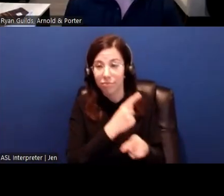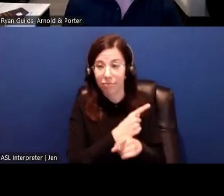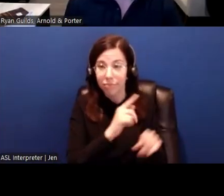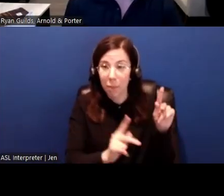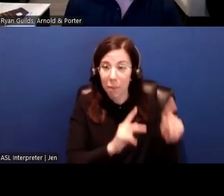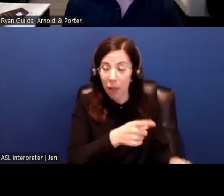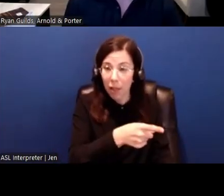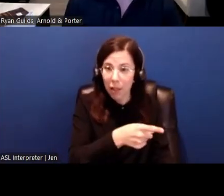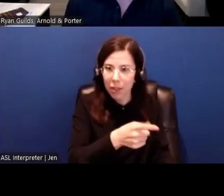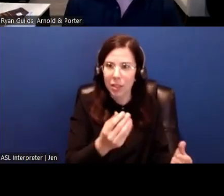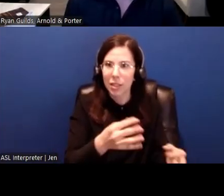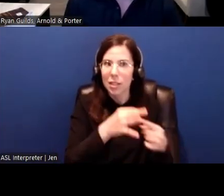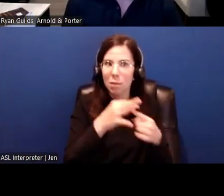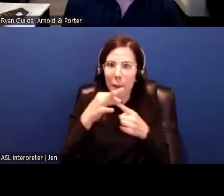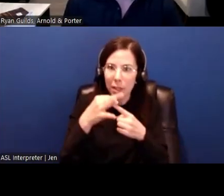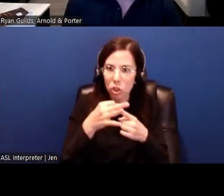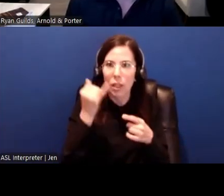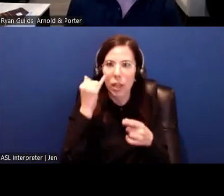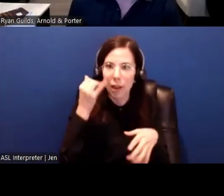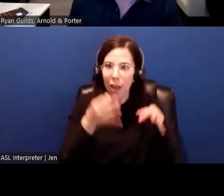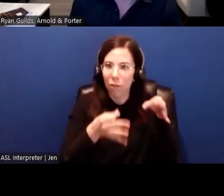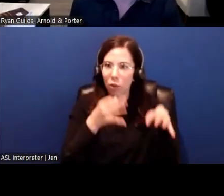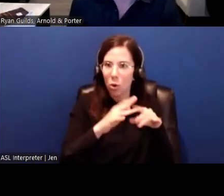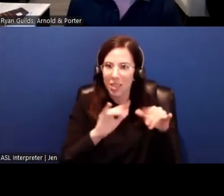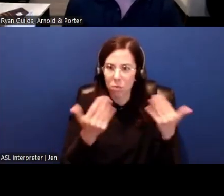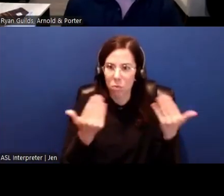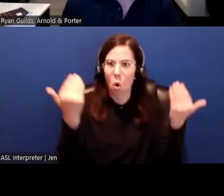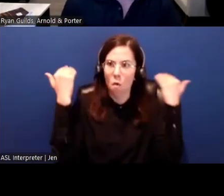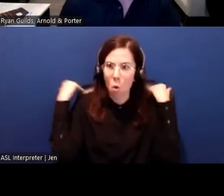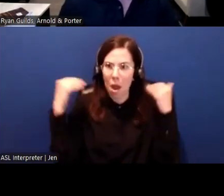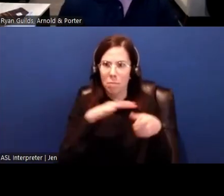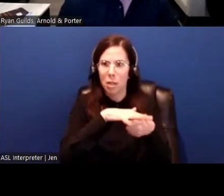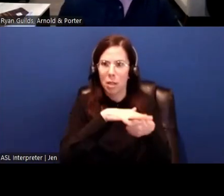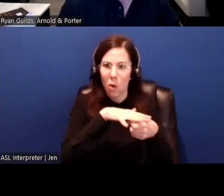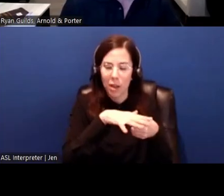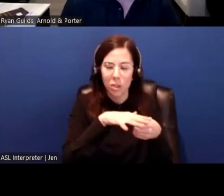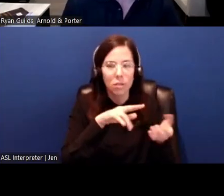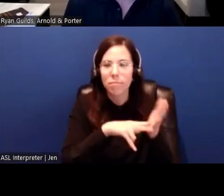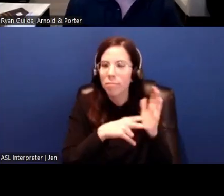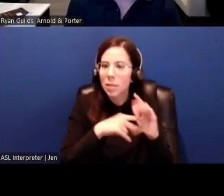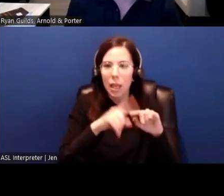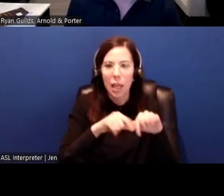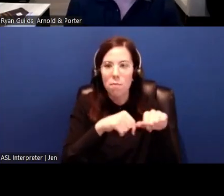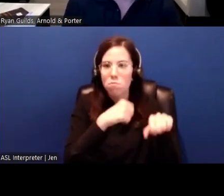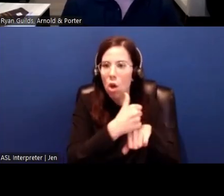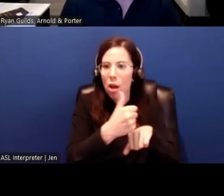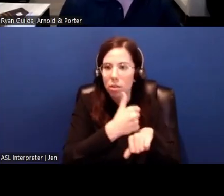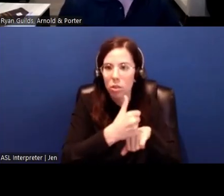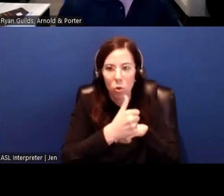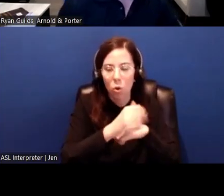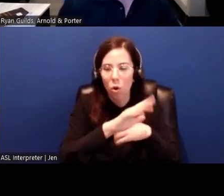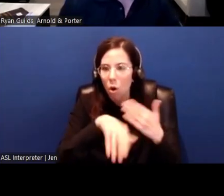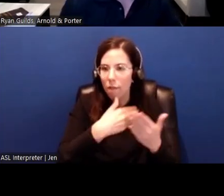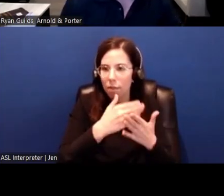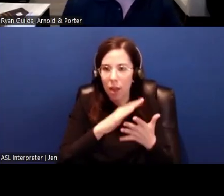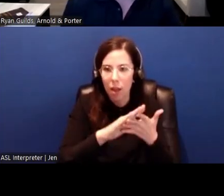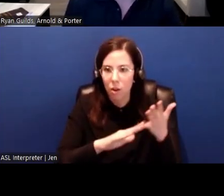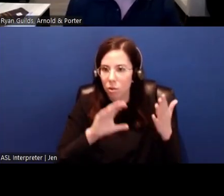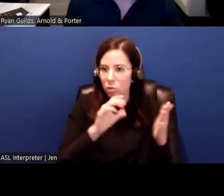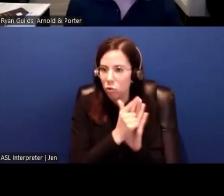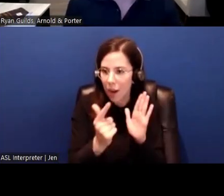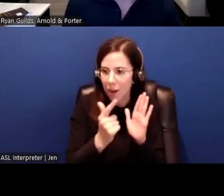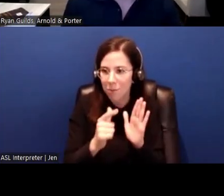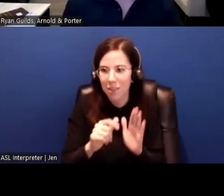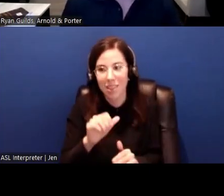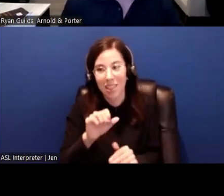are overwhelmed and have resource allocation issues, they simply can't prosecute all of their crimes, let alone all of their sexual